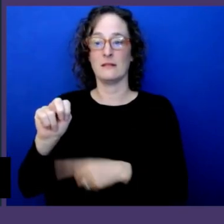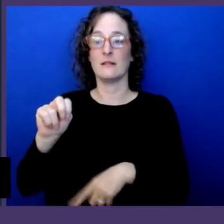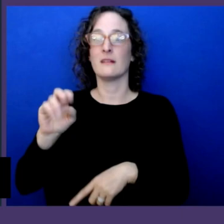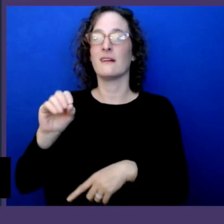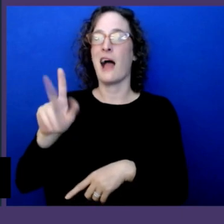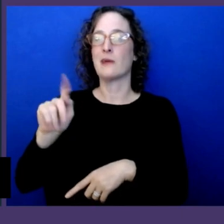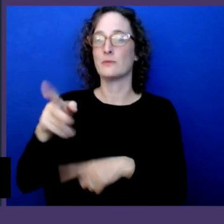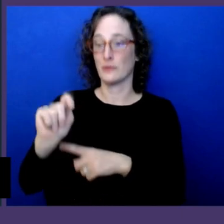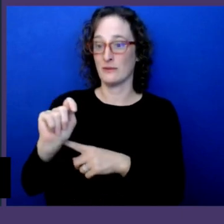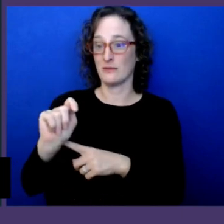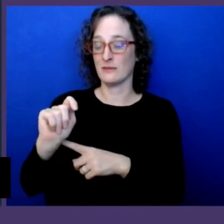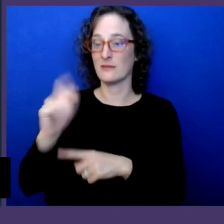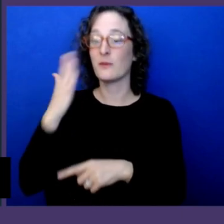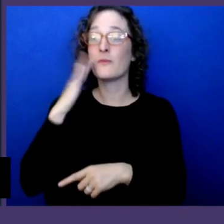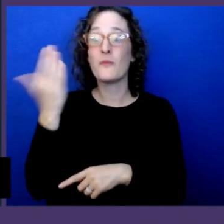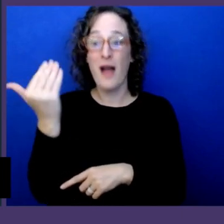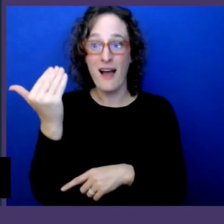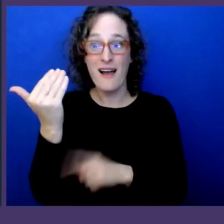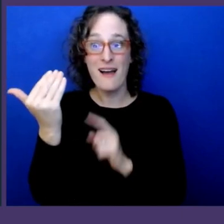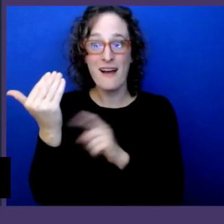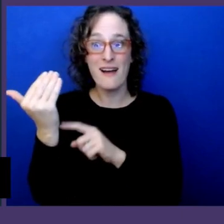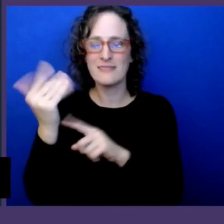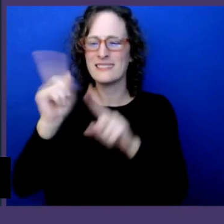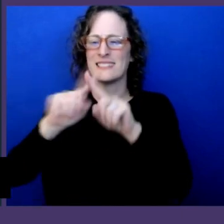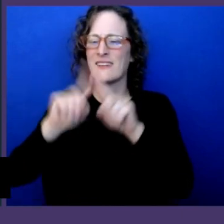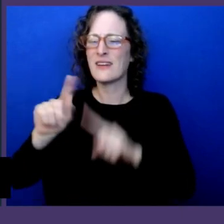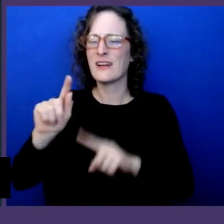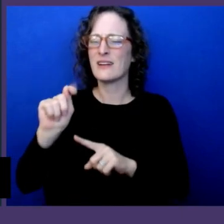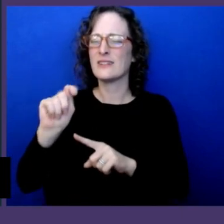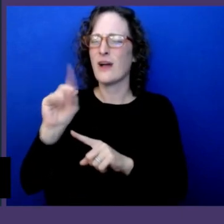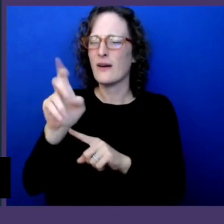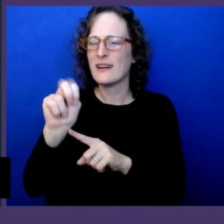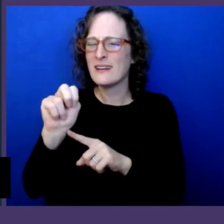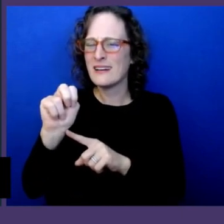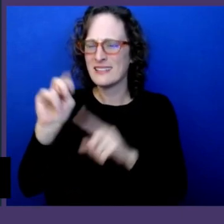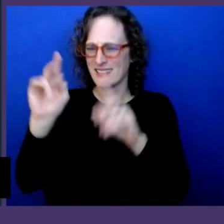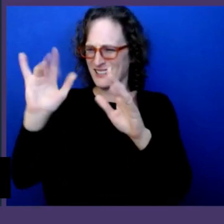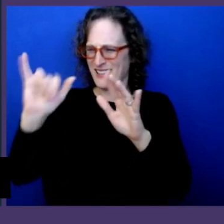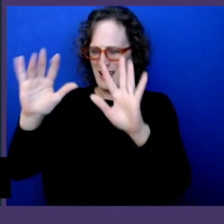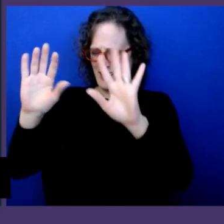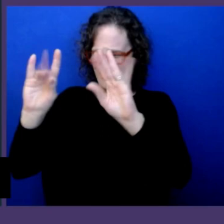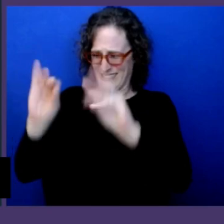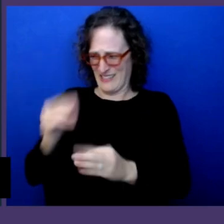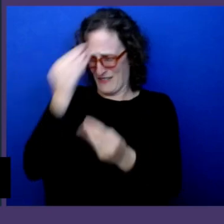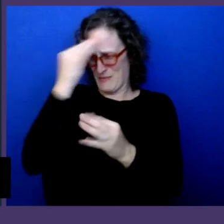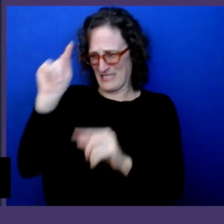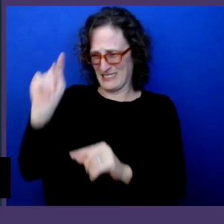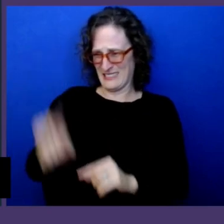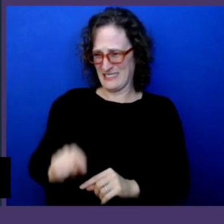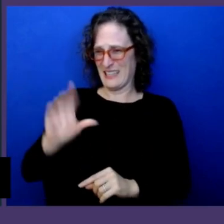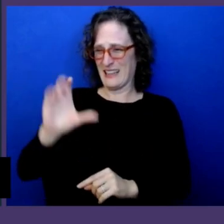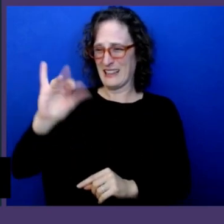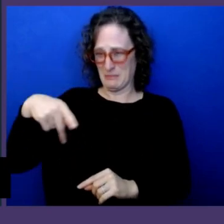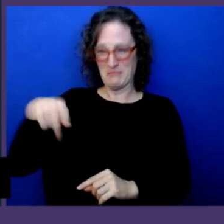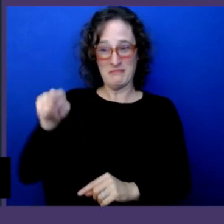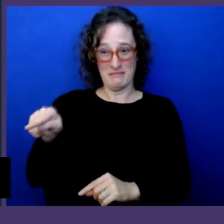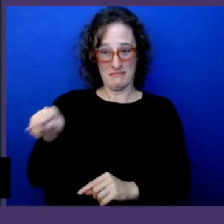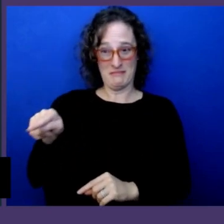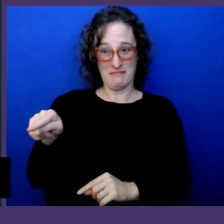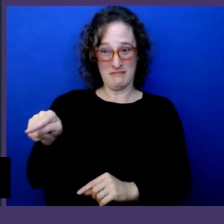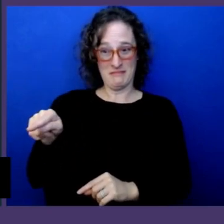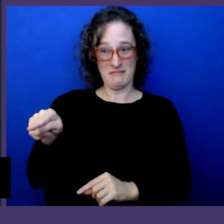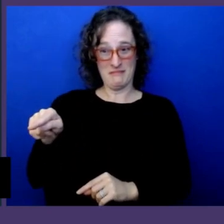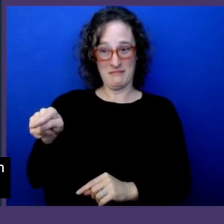probabilities of all the different tokens that come out of the transformer, and they clamp those tokens. And then the transformer is only filling in the blanks here. And then you can enforce